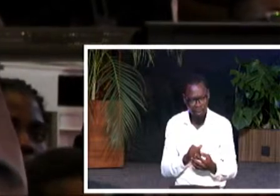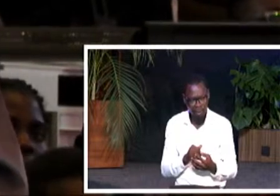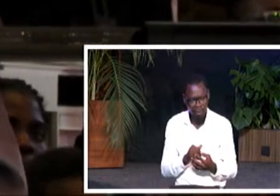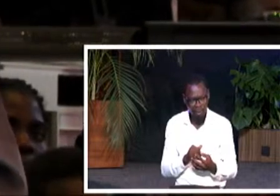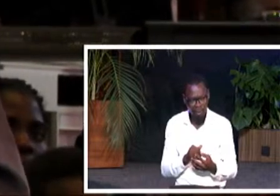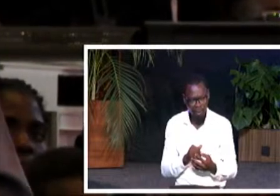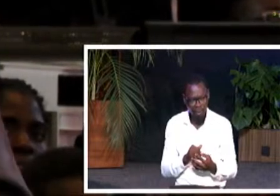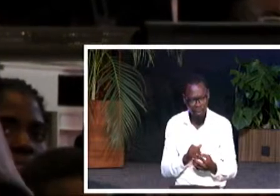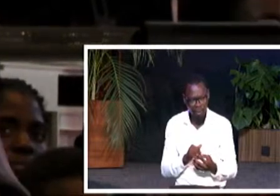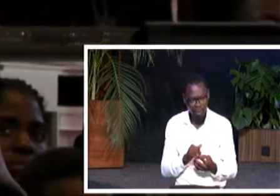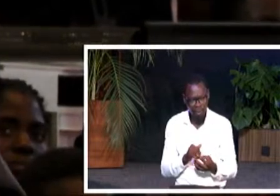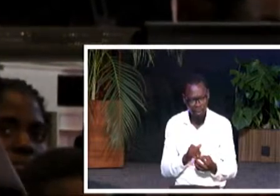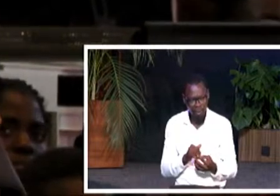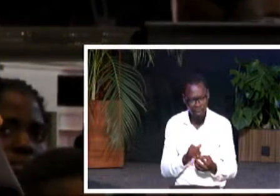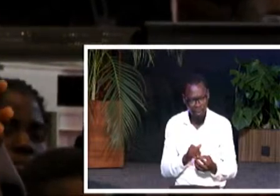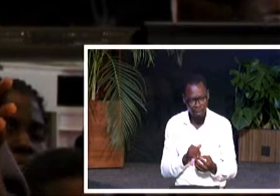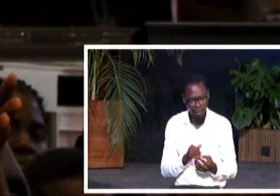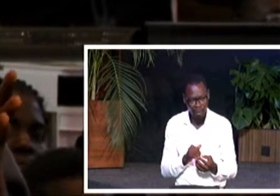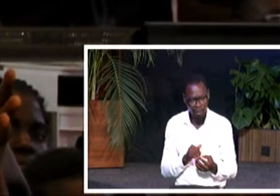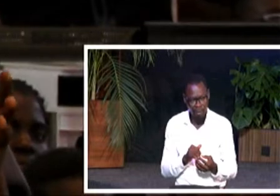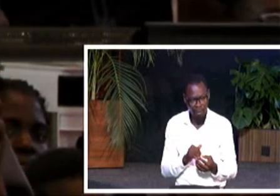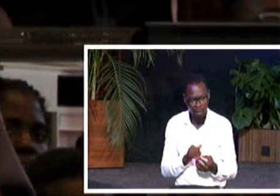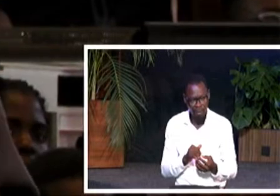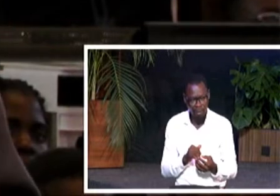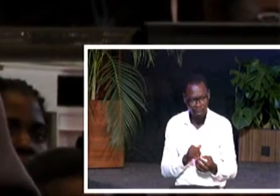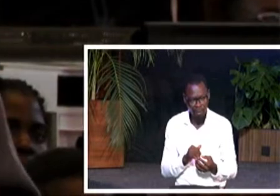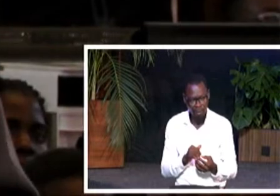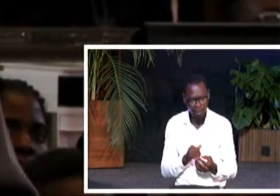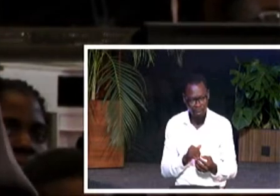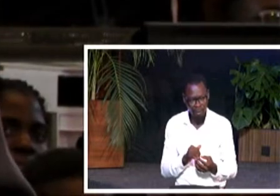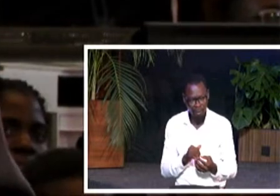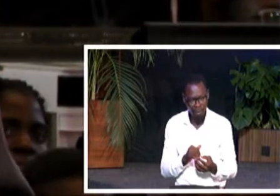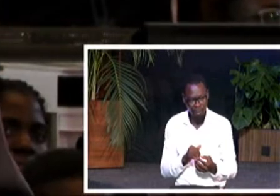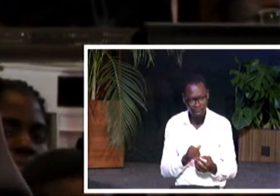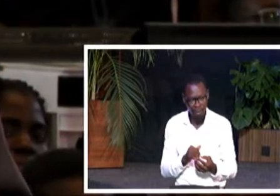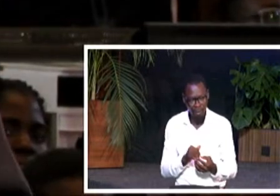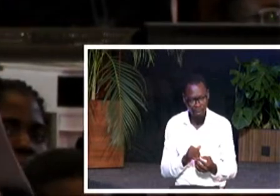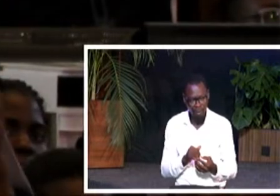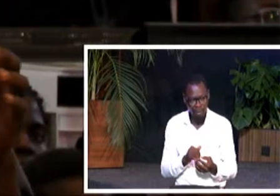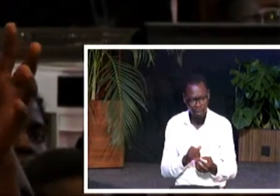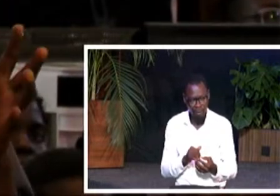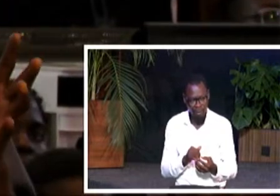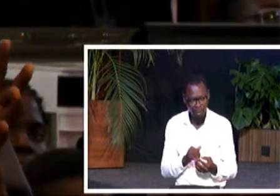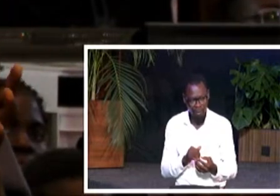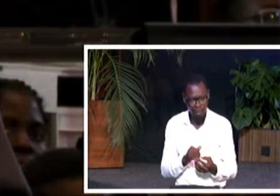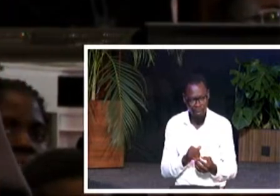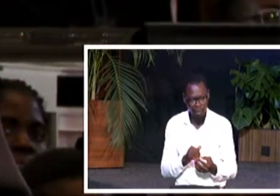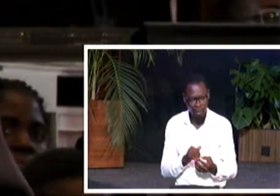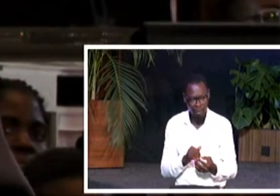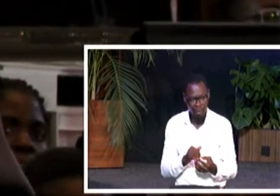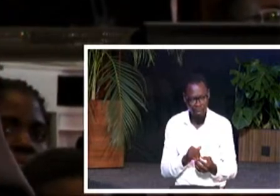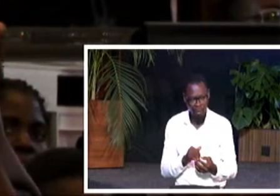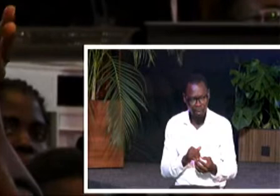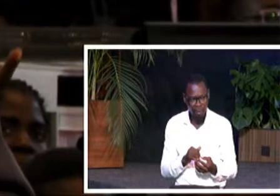from other companies. And since you are buying those items from other people, I would like to